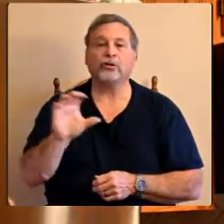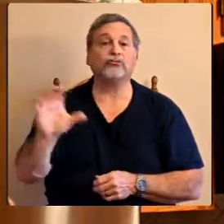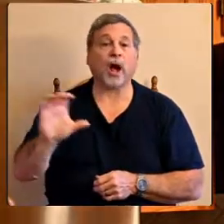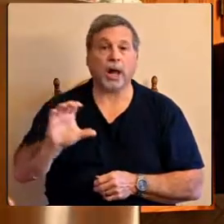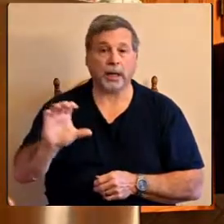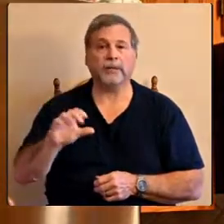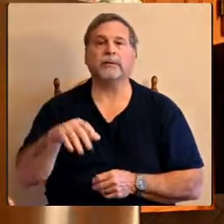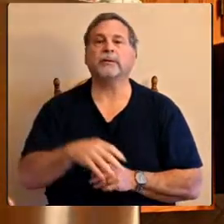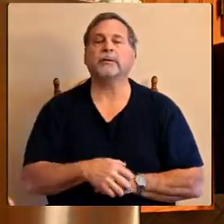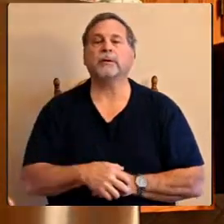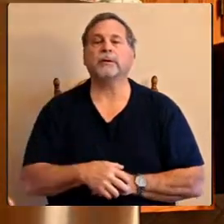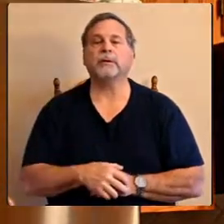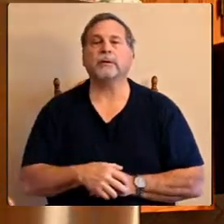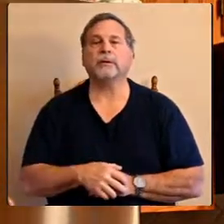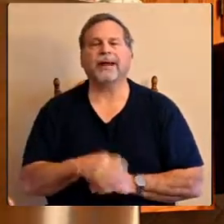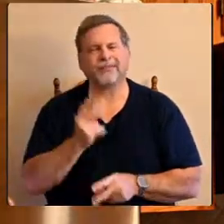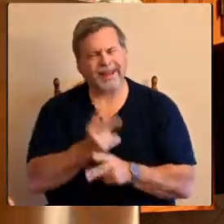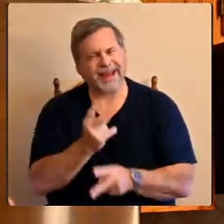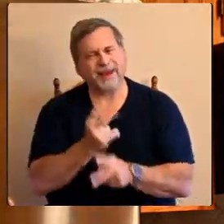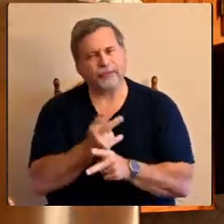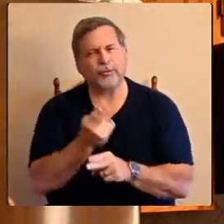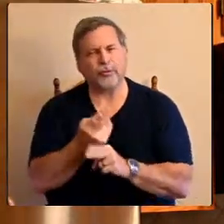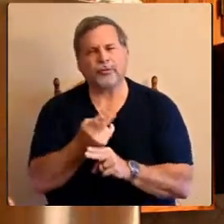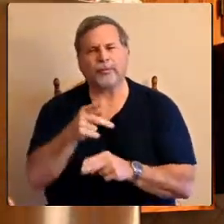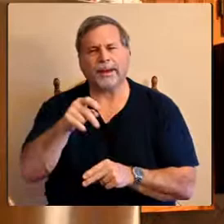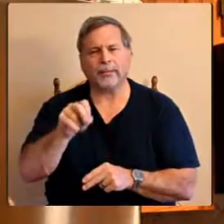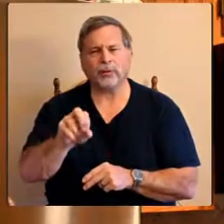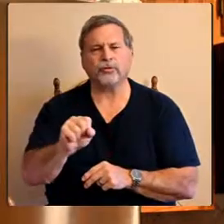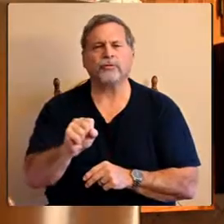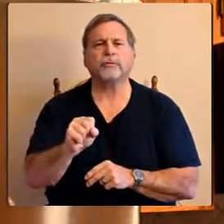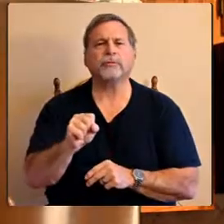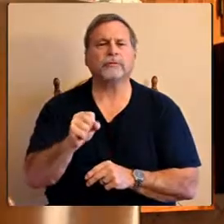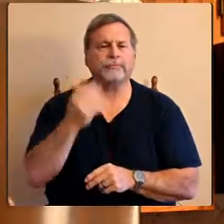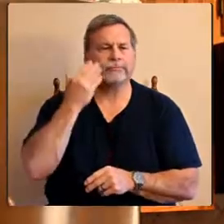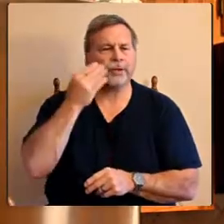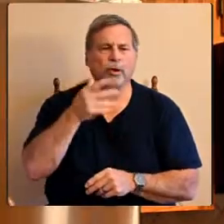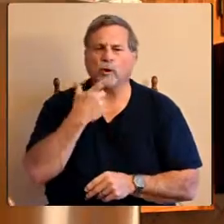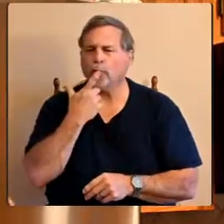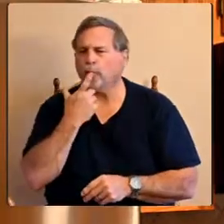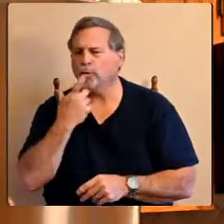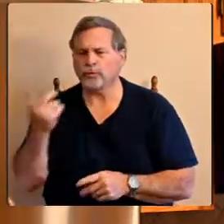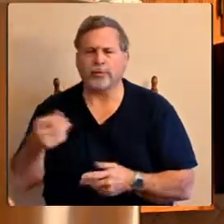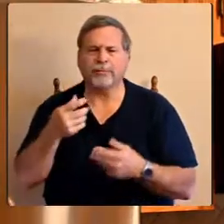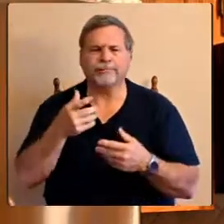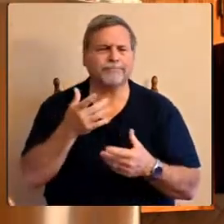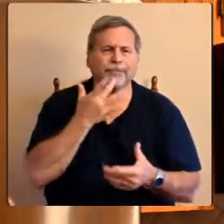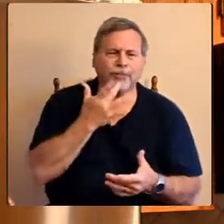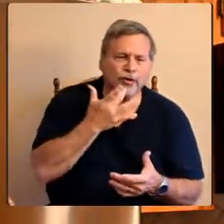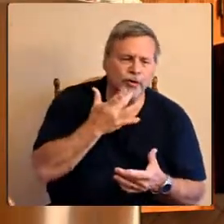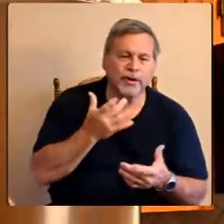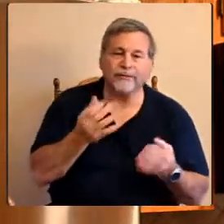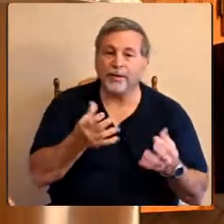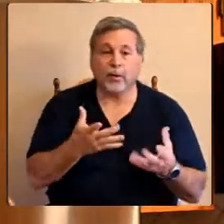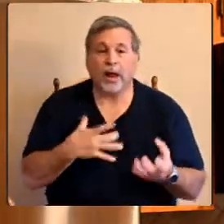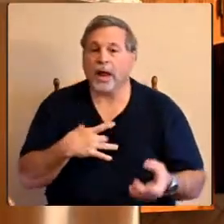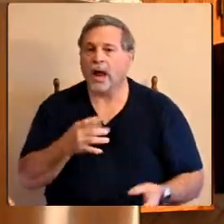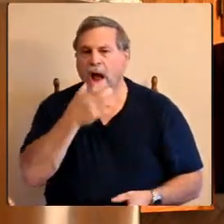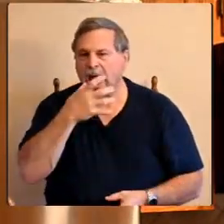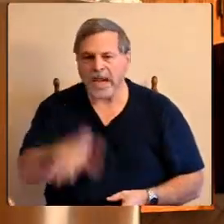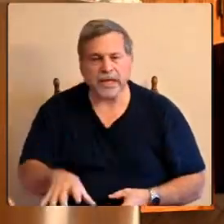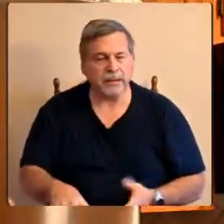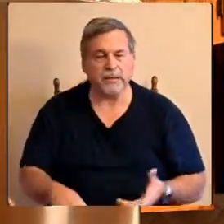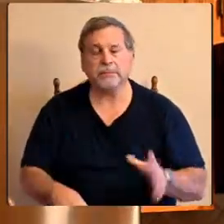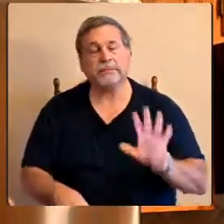chipotle. Now again, you have to be careful when you use some peppers because you never know what the people around you like. And if they don't like a